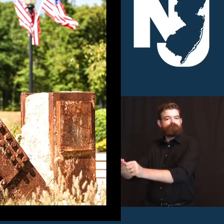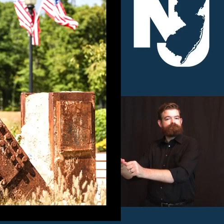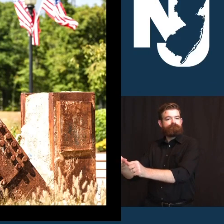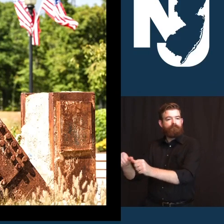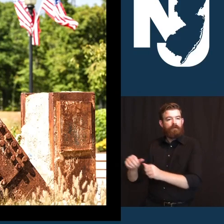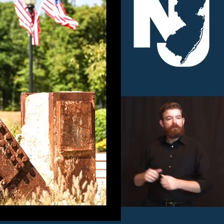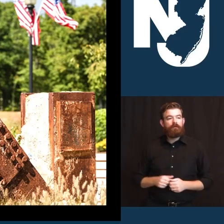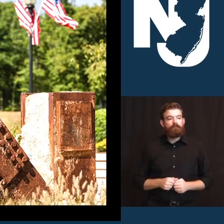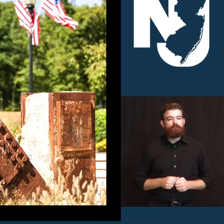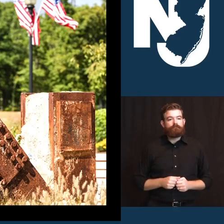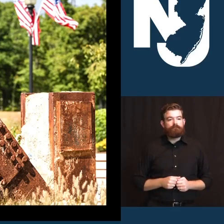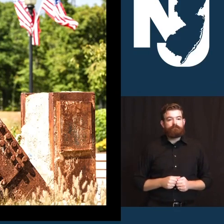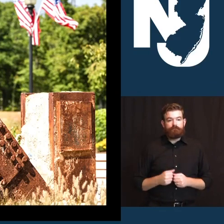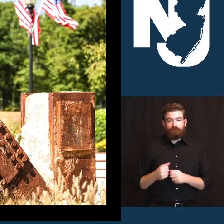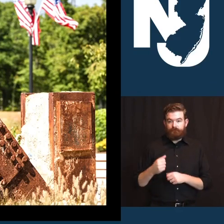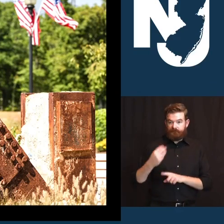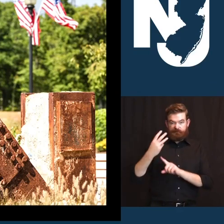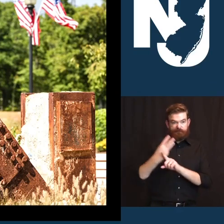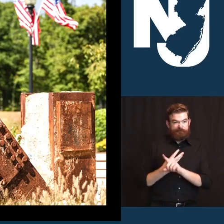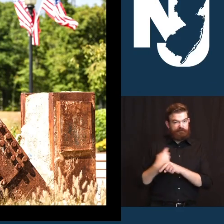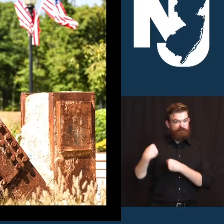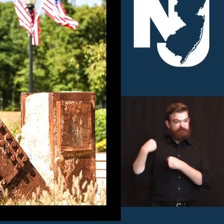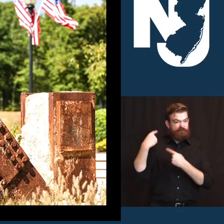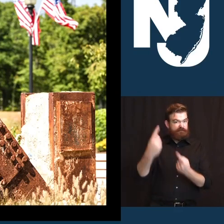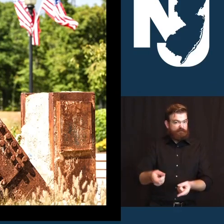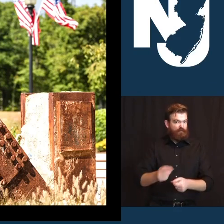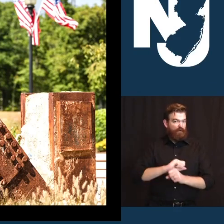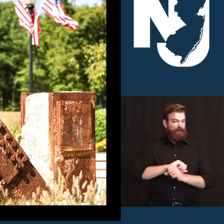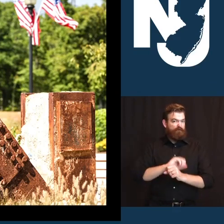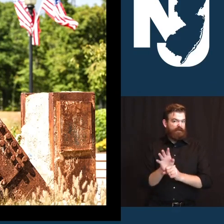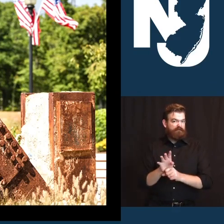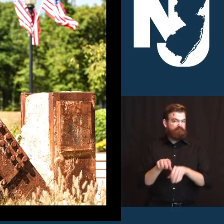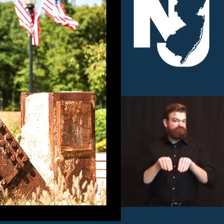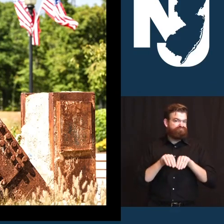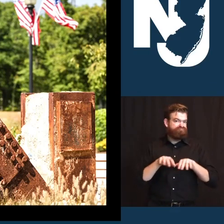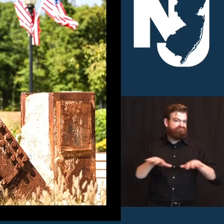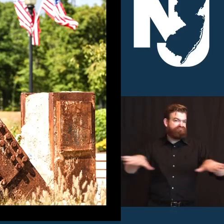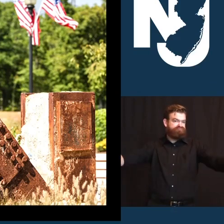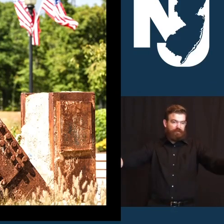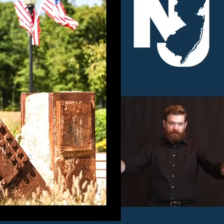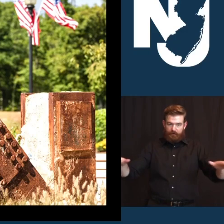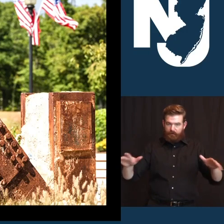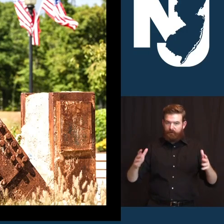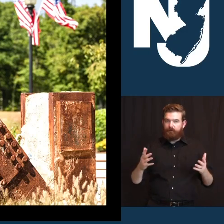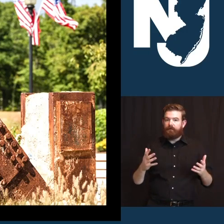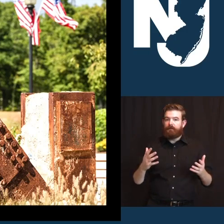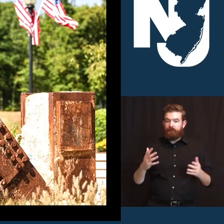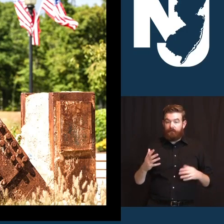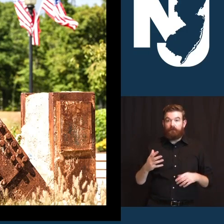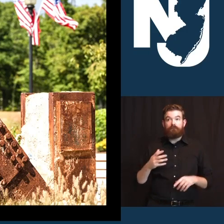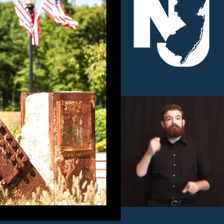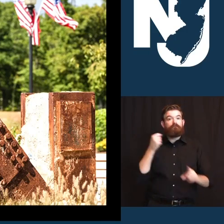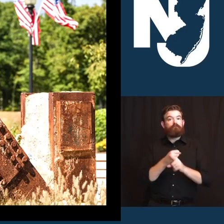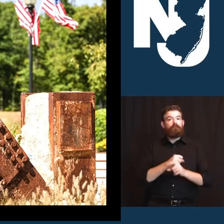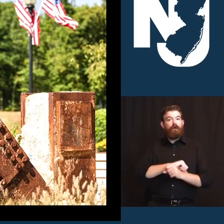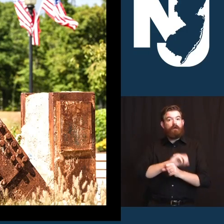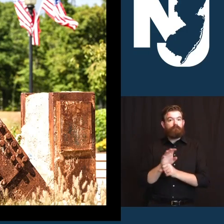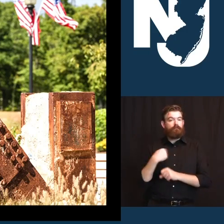of anniversaries, because we are now forced to marshal that inner strength again. And with